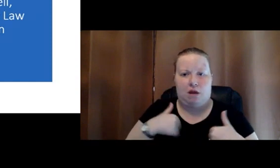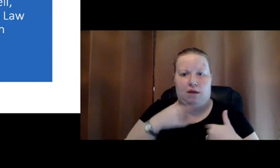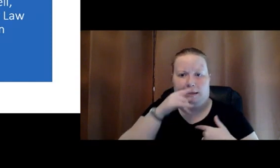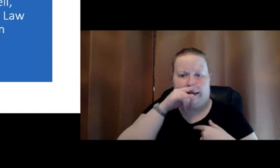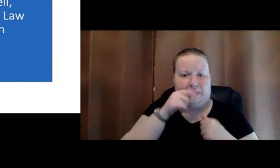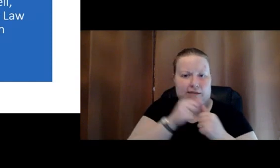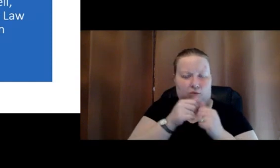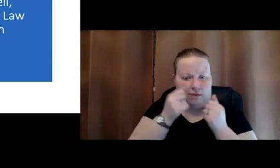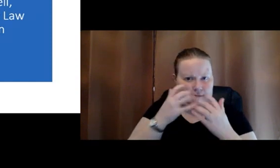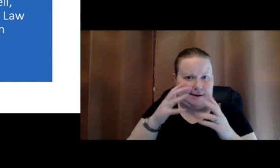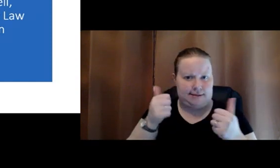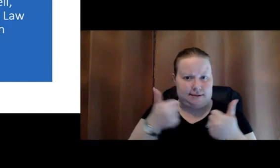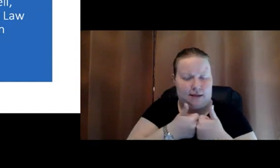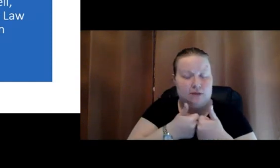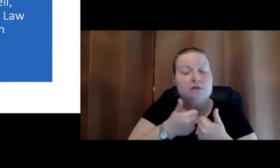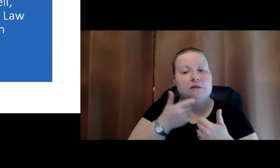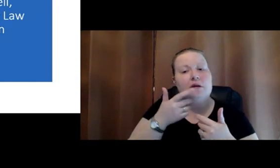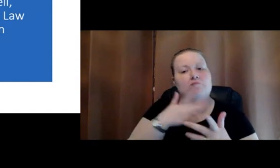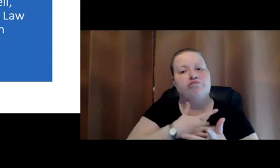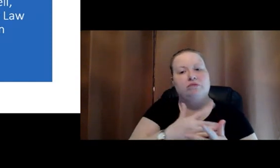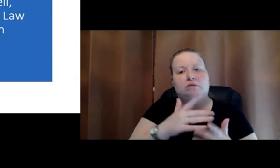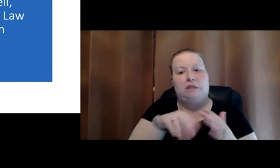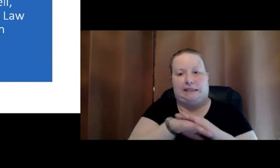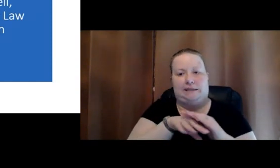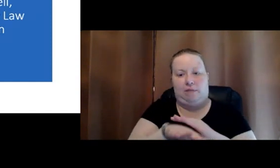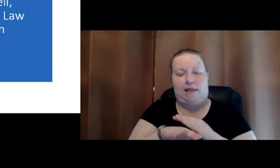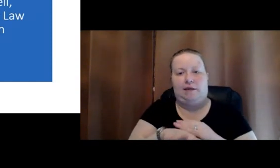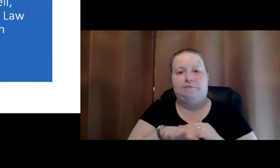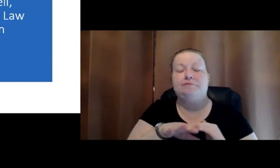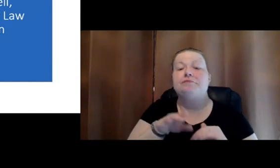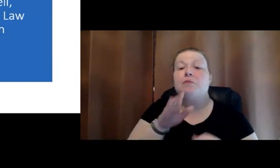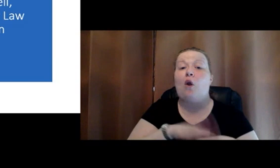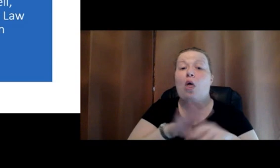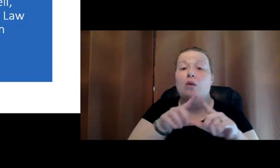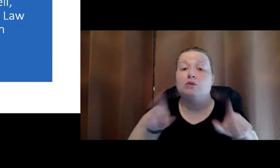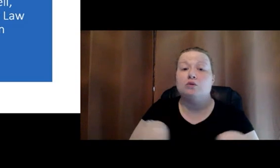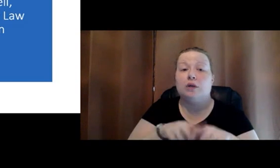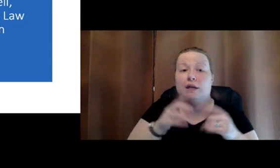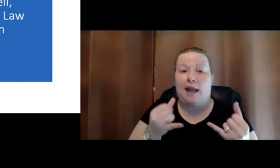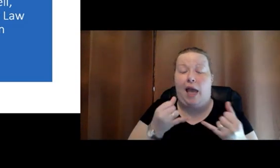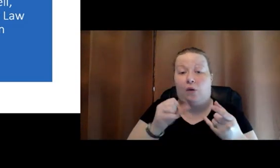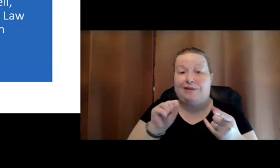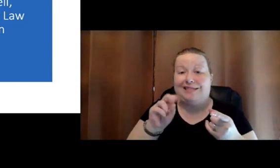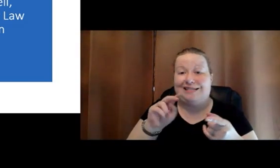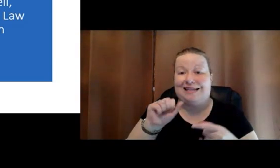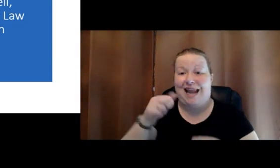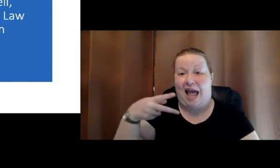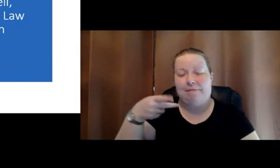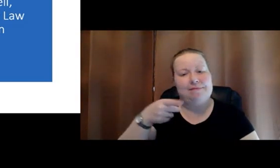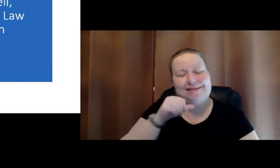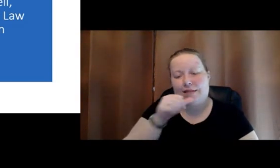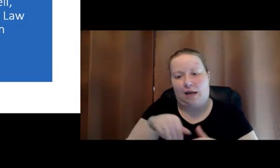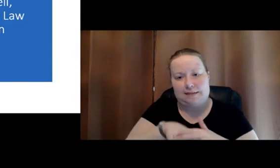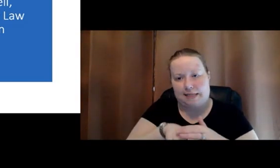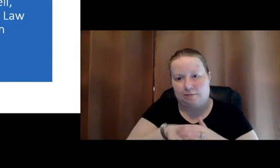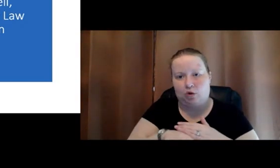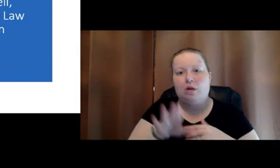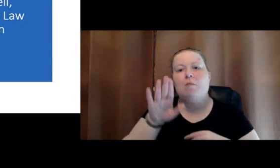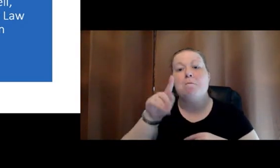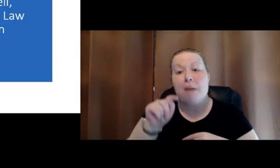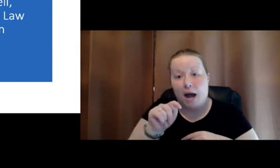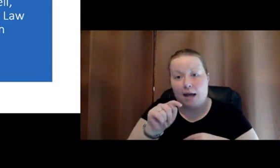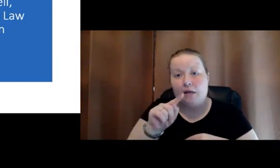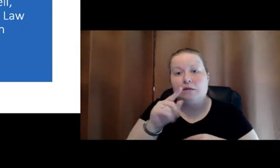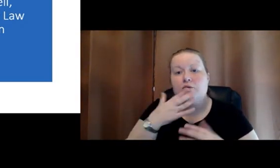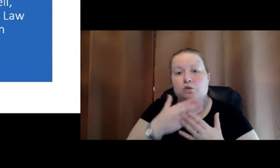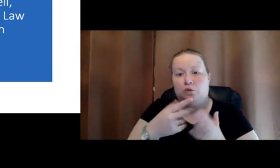challenges, many of which are accessibility. On the screen right now is a picture of Snap, which is actually not accessible, but it's an